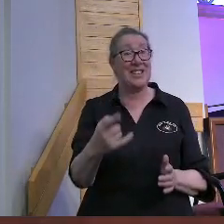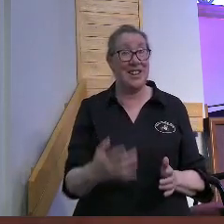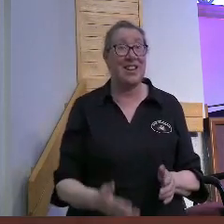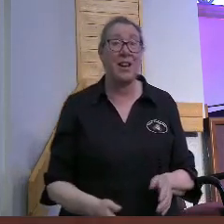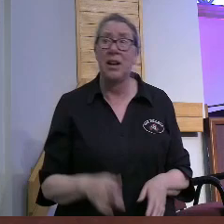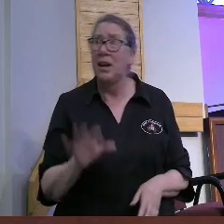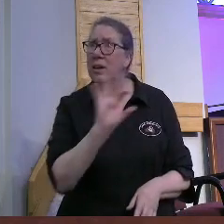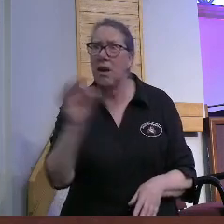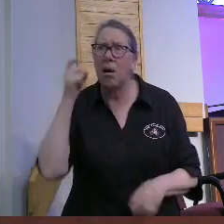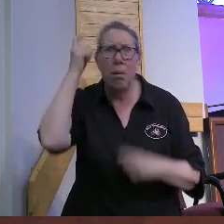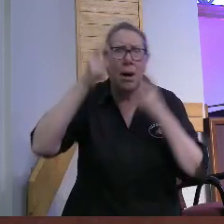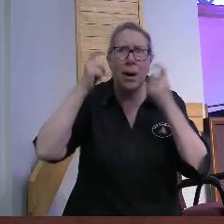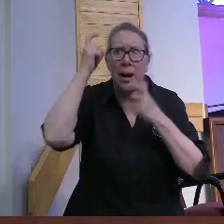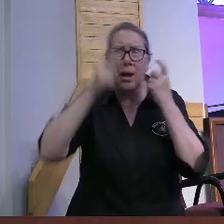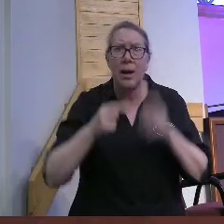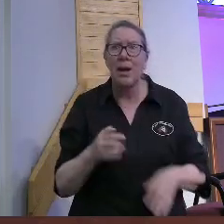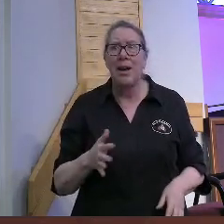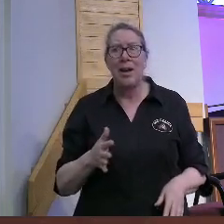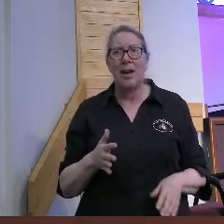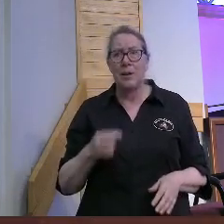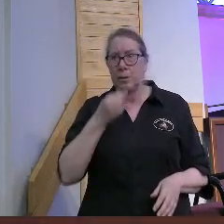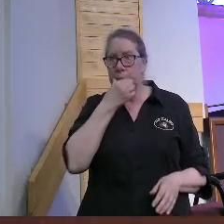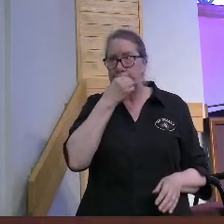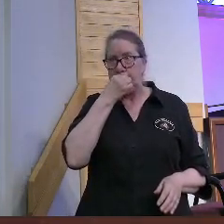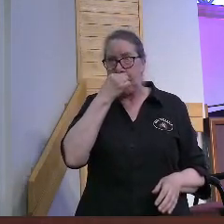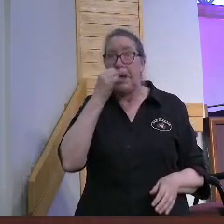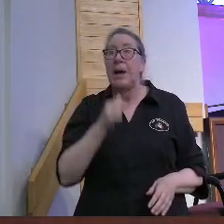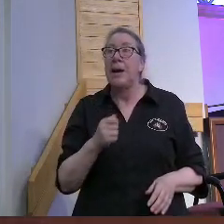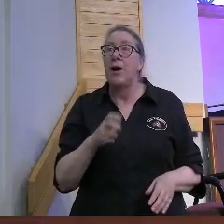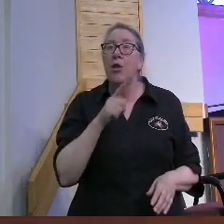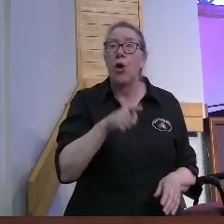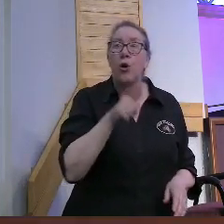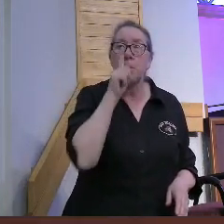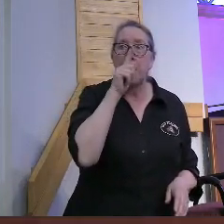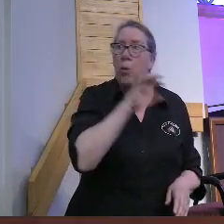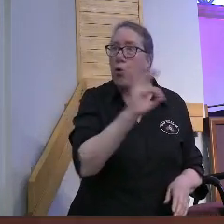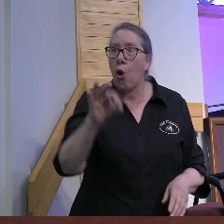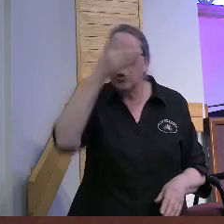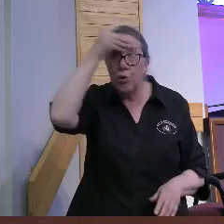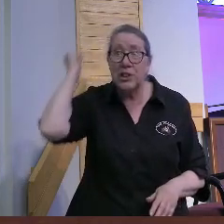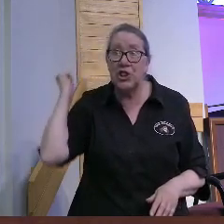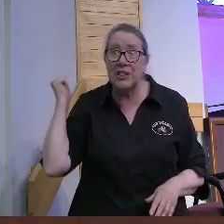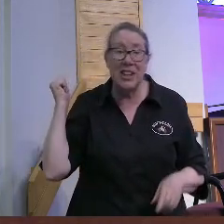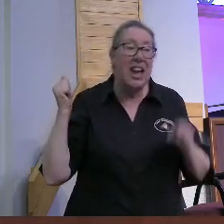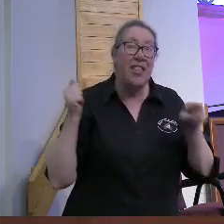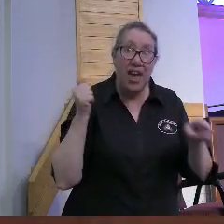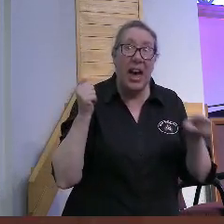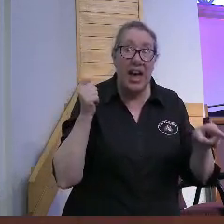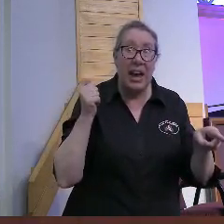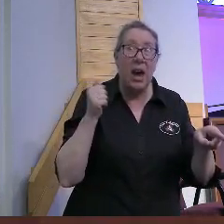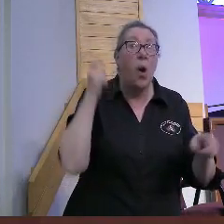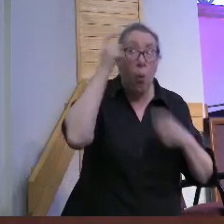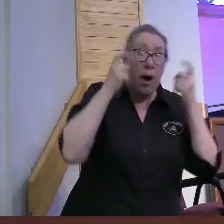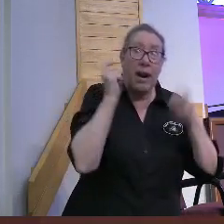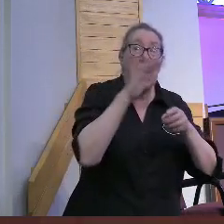worry. He says, it's the Christians that worry about those things and the non-Christians that worry about those things. The Gentiles, they're the ones. The non-believers